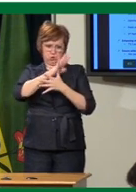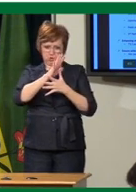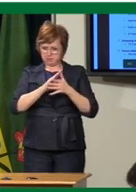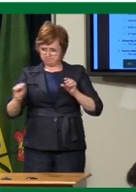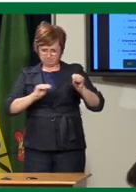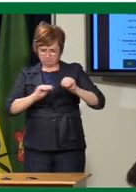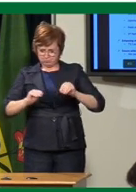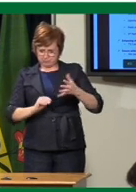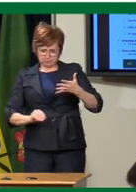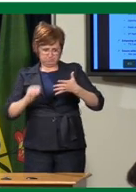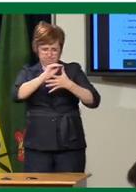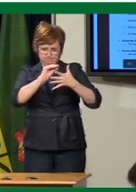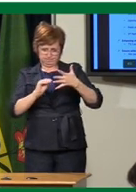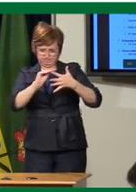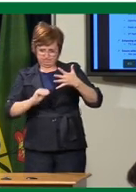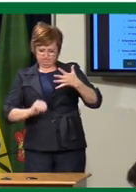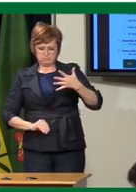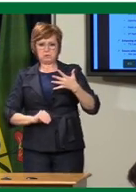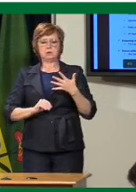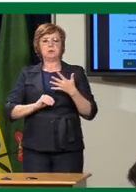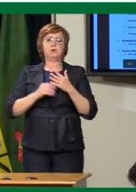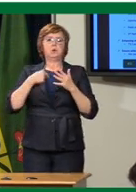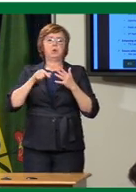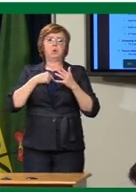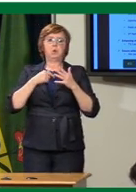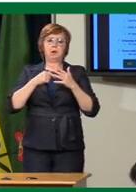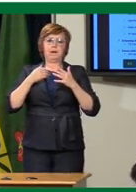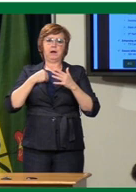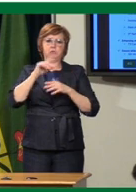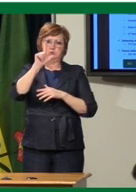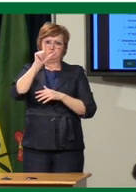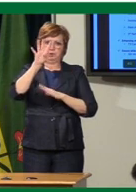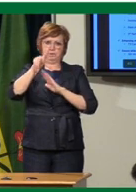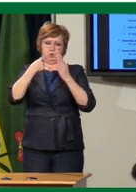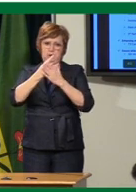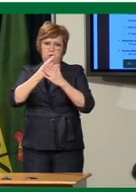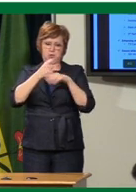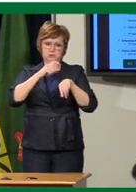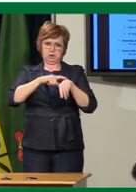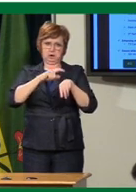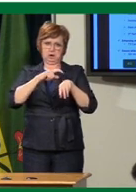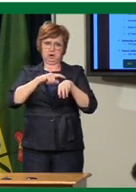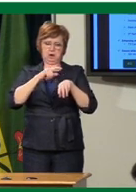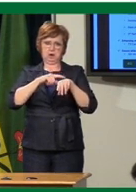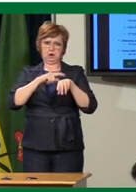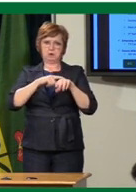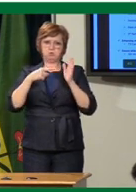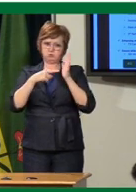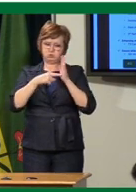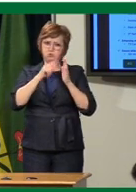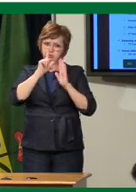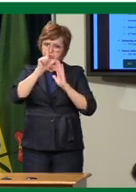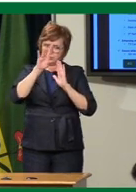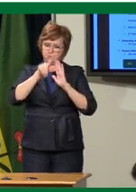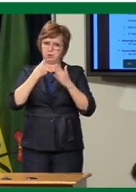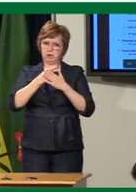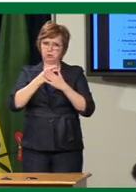those. We are challenged to meet that 24-hour turnaround time for all